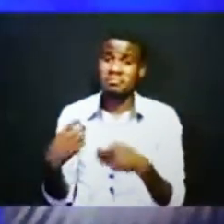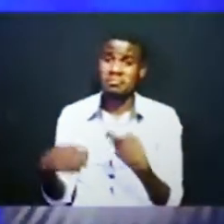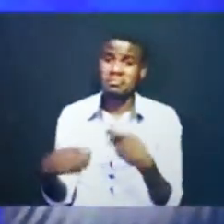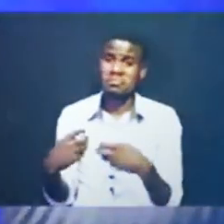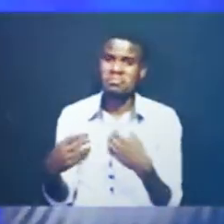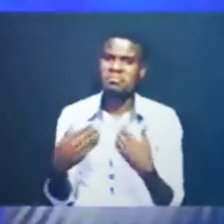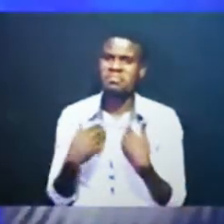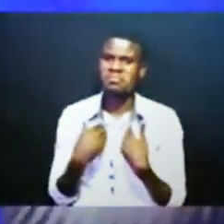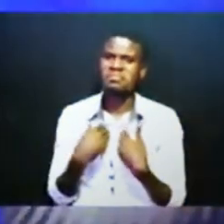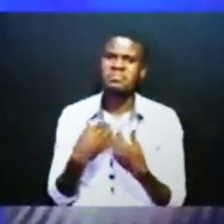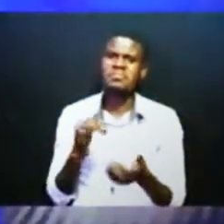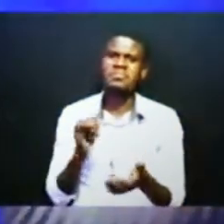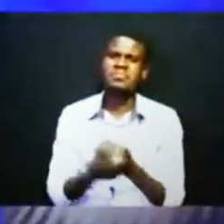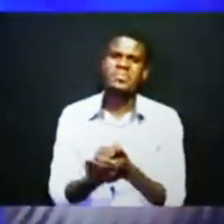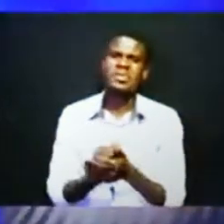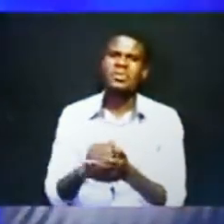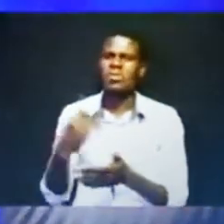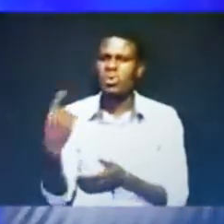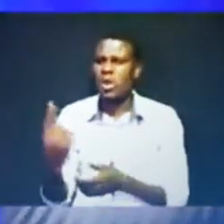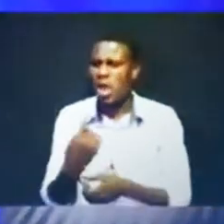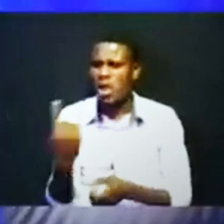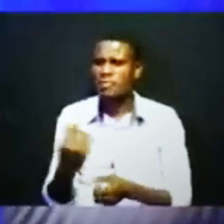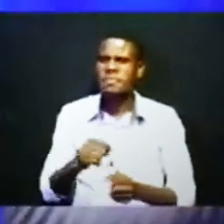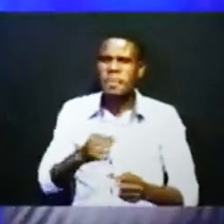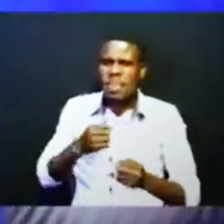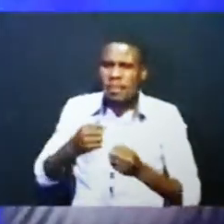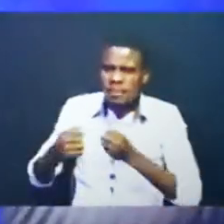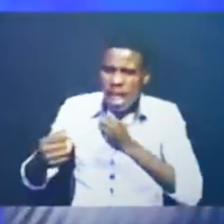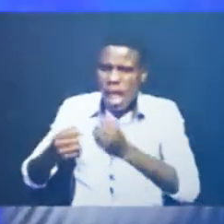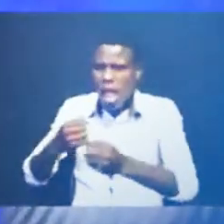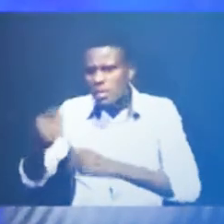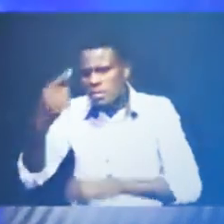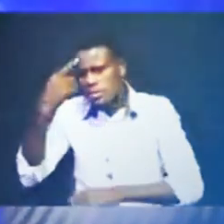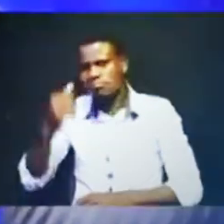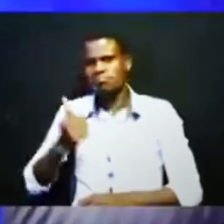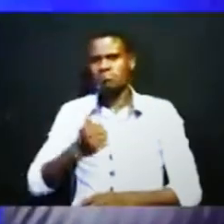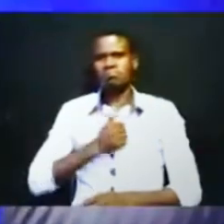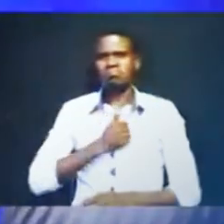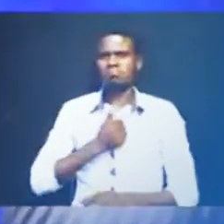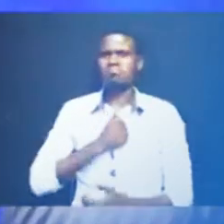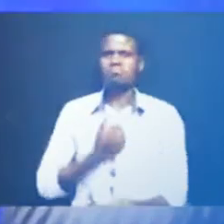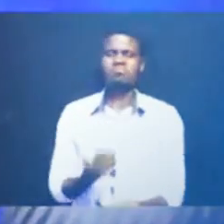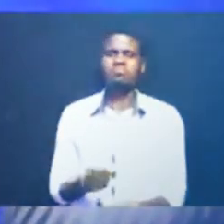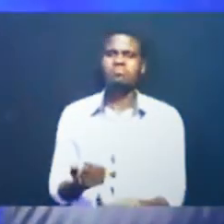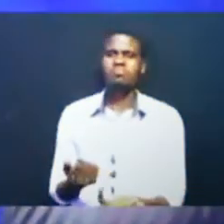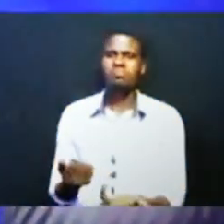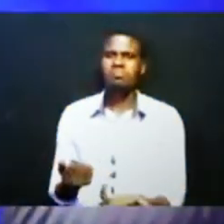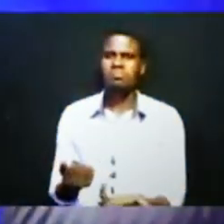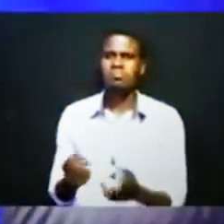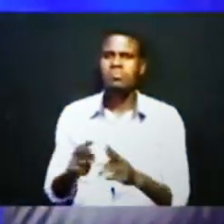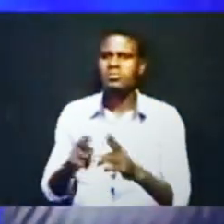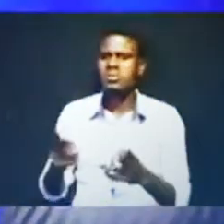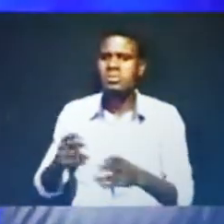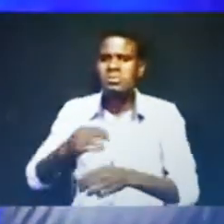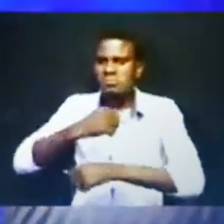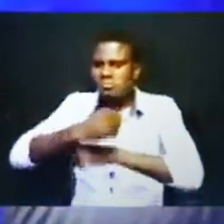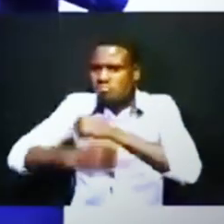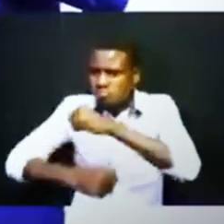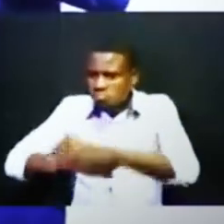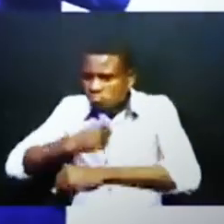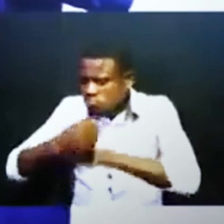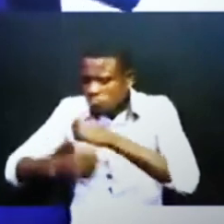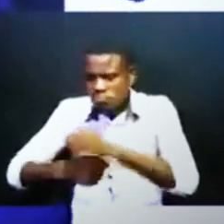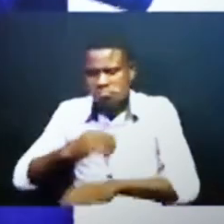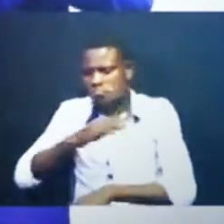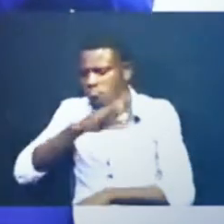that we are always fighting for self. So we don't ever end any struggle. How are you want to